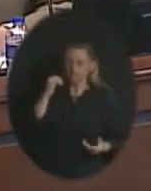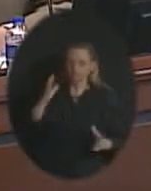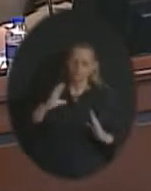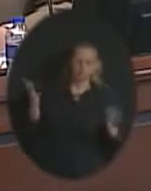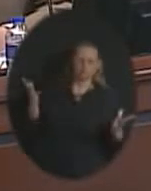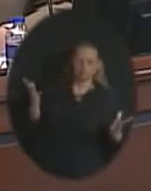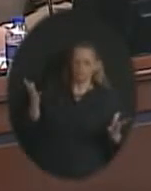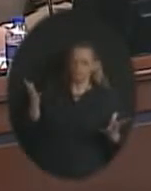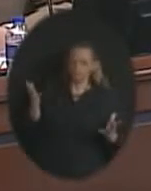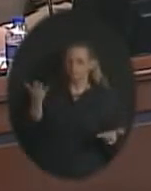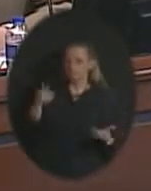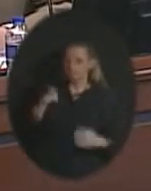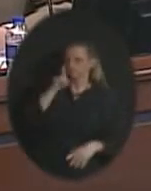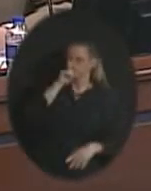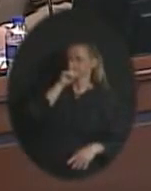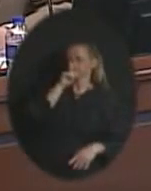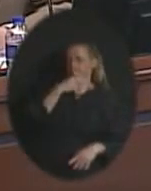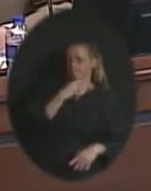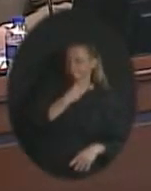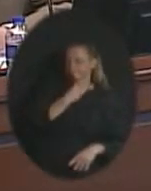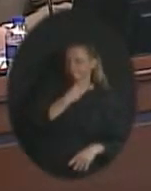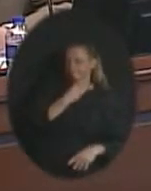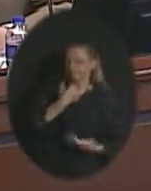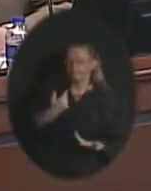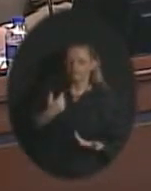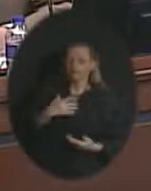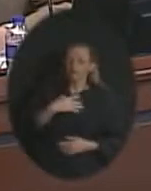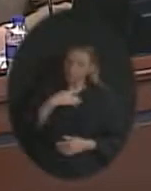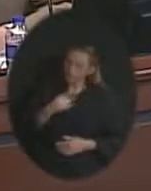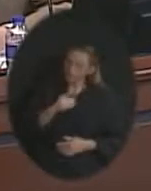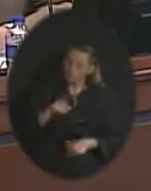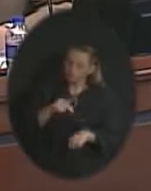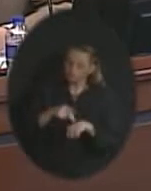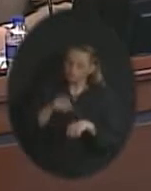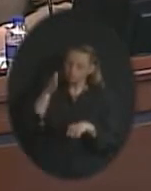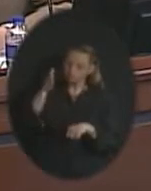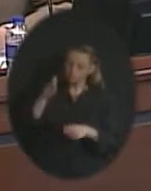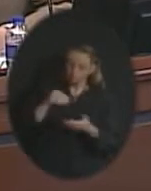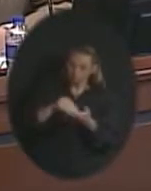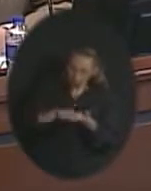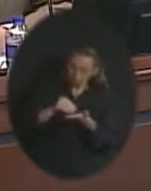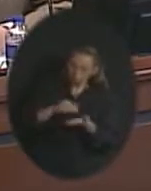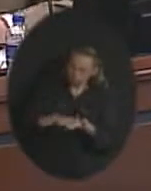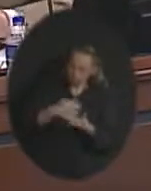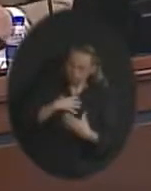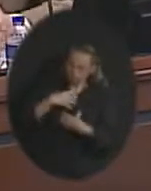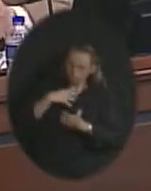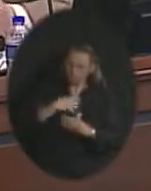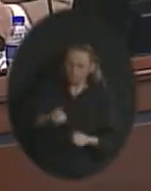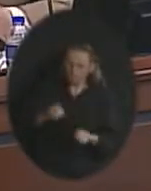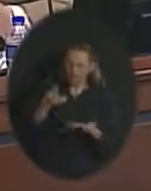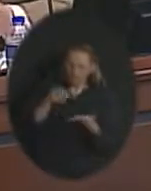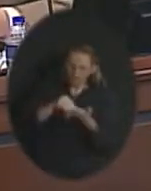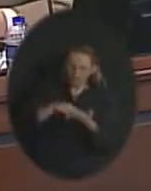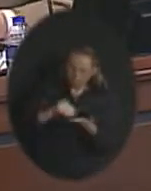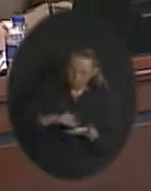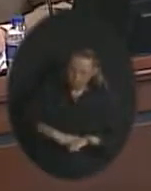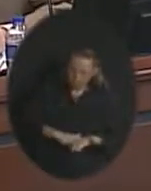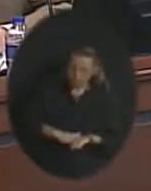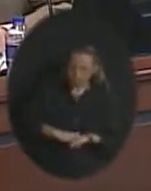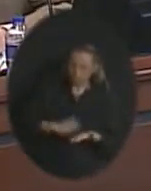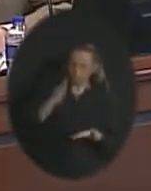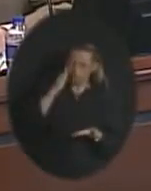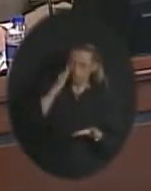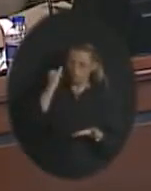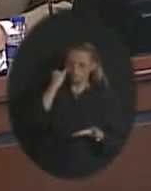I guess I would like the principals maybe in the future to log how many people actual complaints they've got to see how significant of a problem it is.